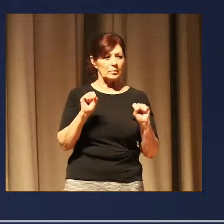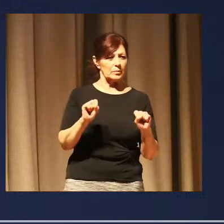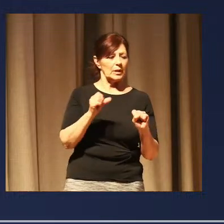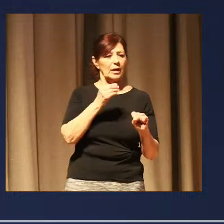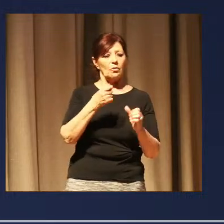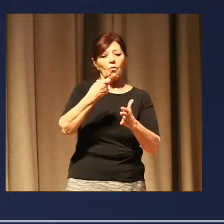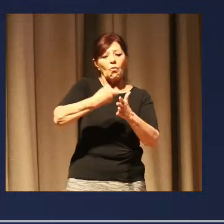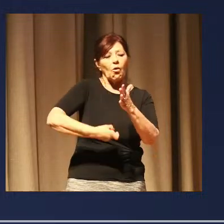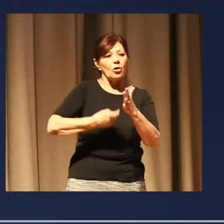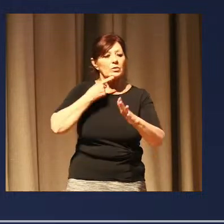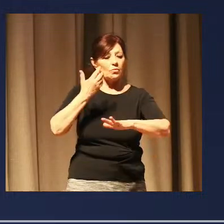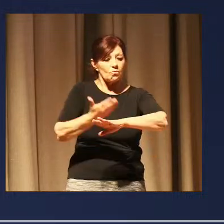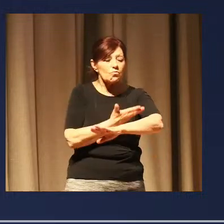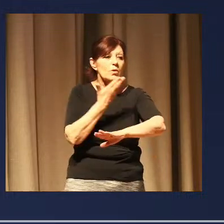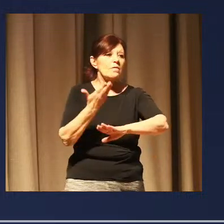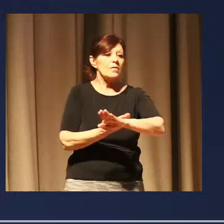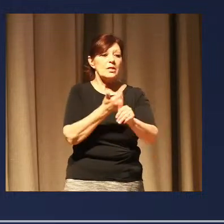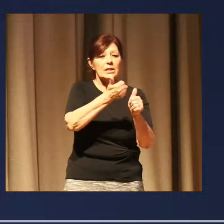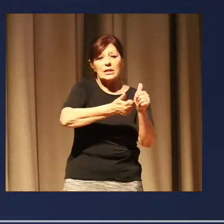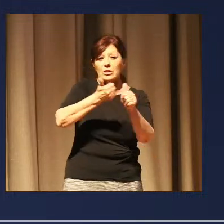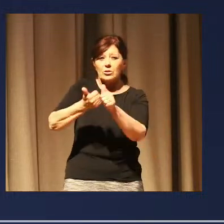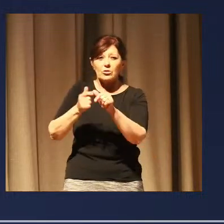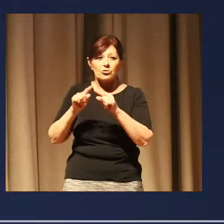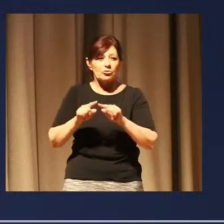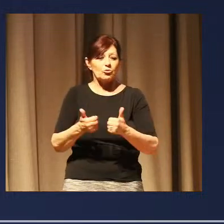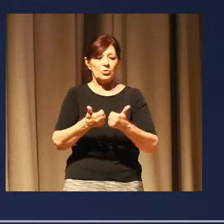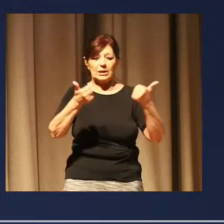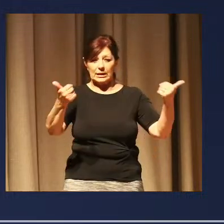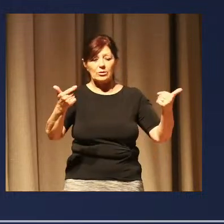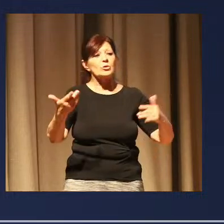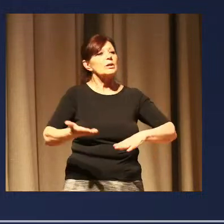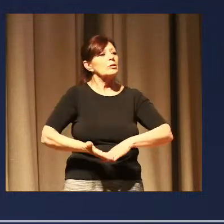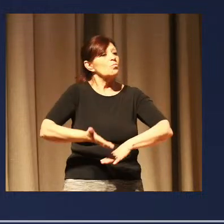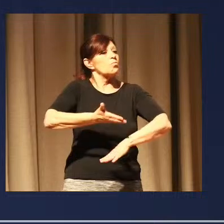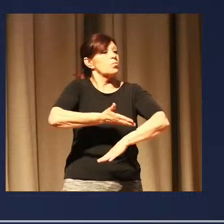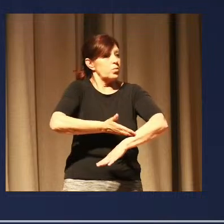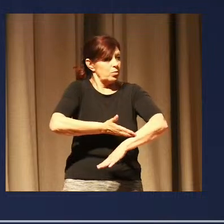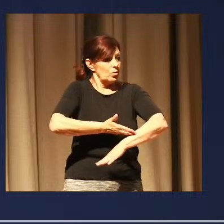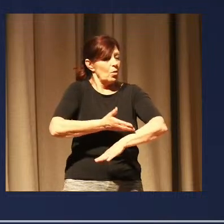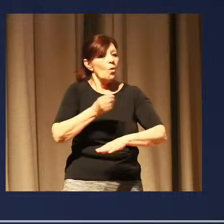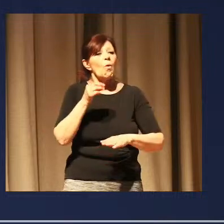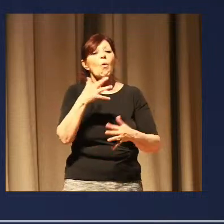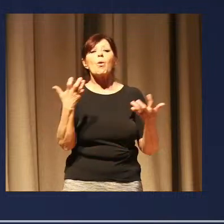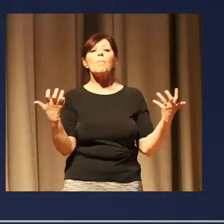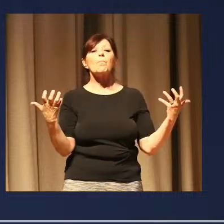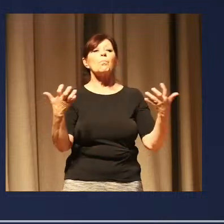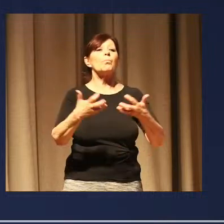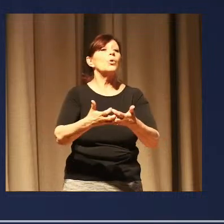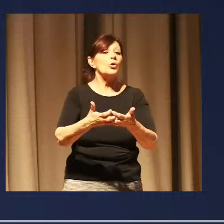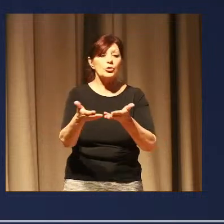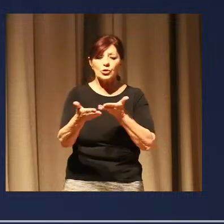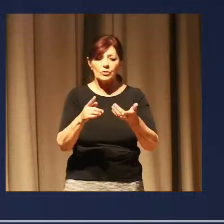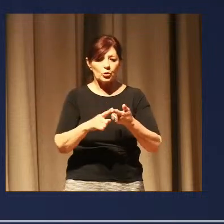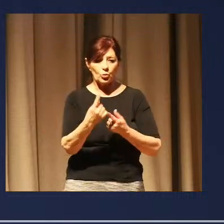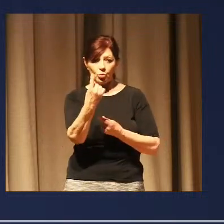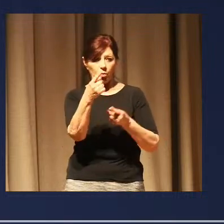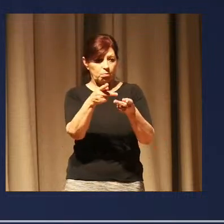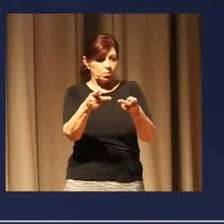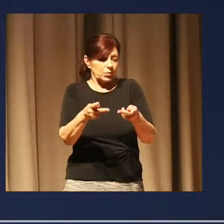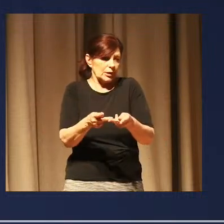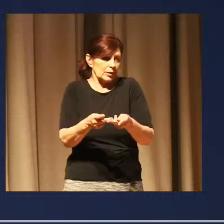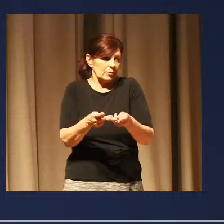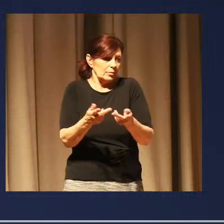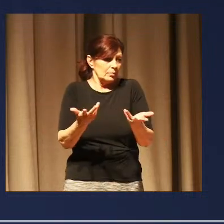and cost of renovating each location into 2 separate and improved facilities, or merging services to one existing